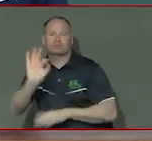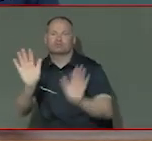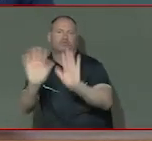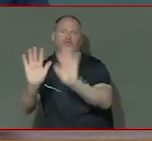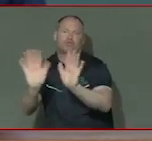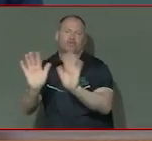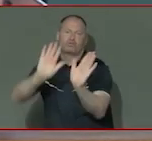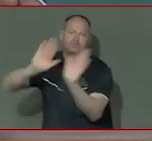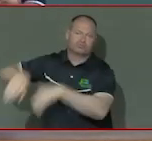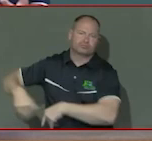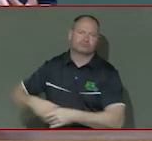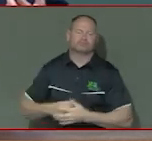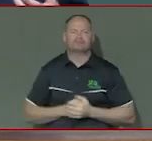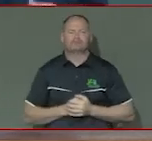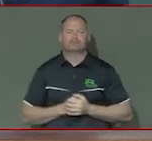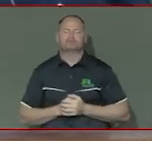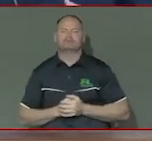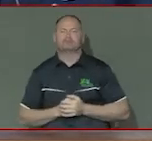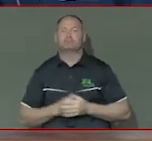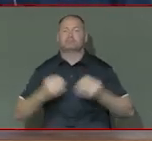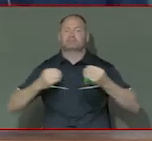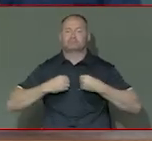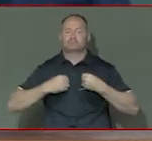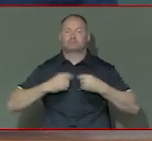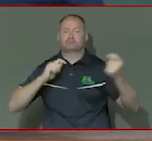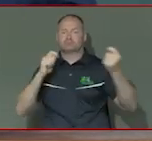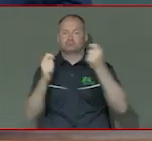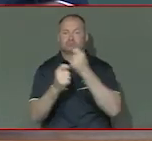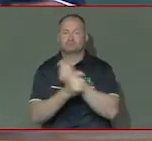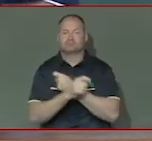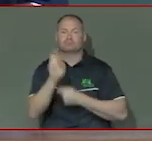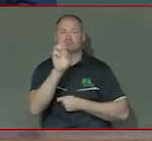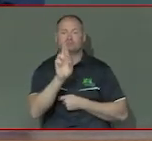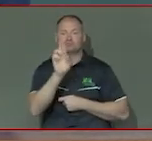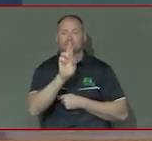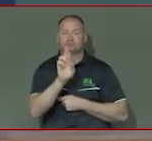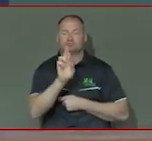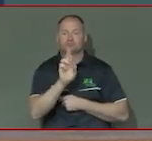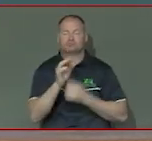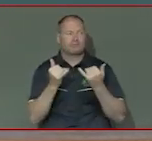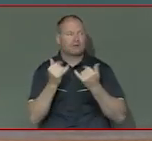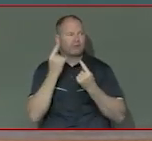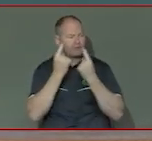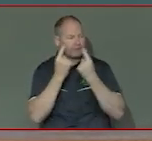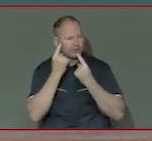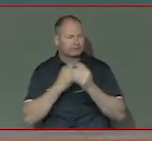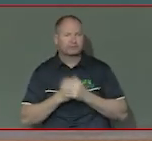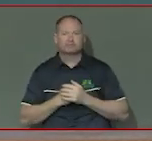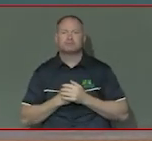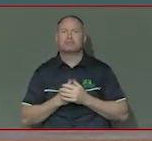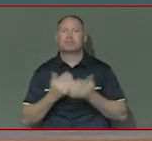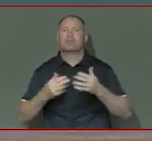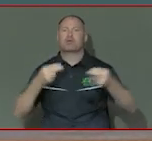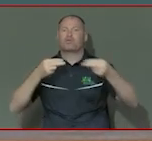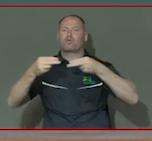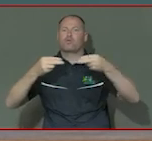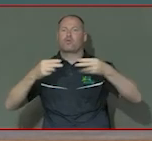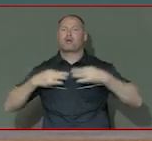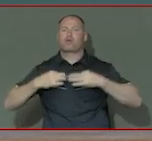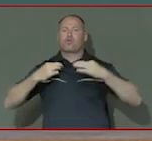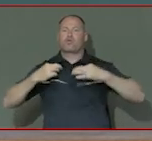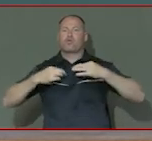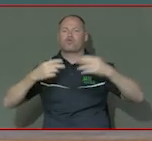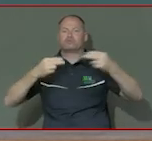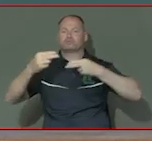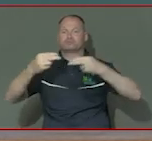So stock turnover rate, and if you think about a clothing store, what would your